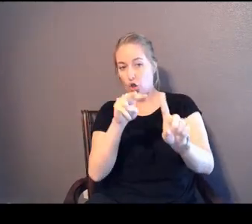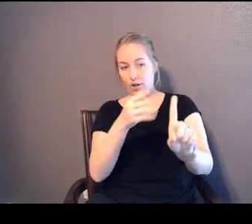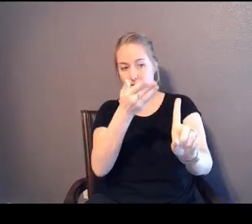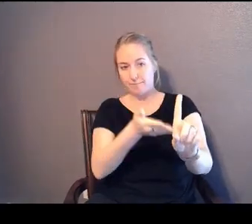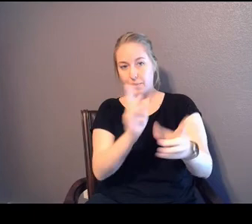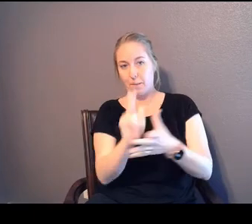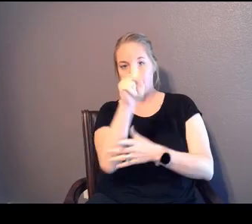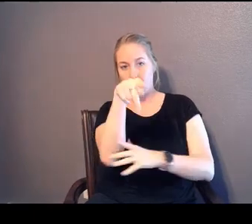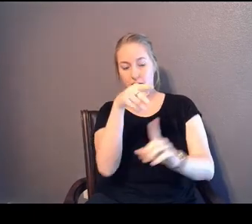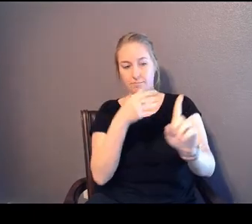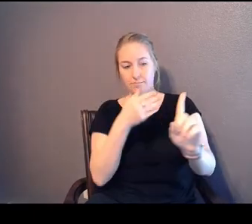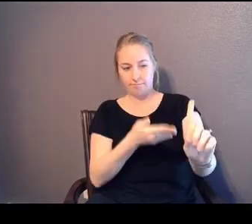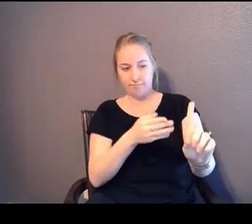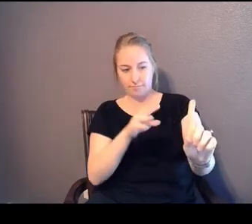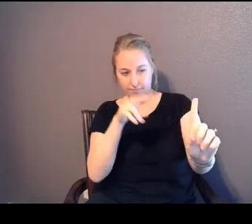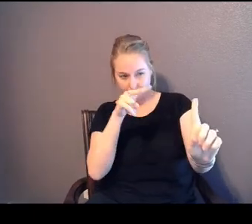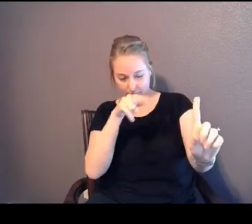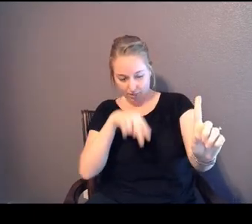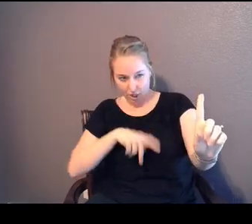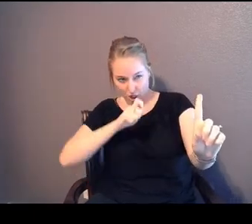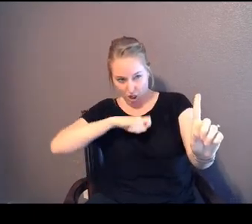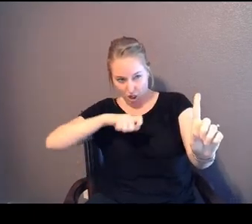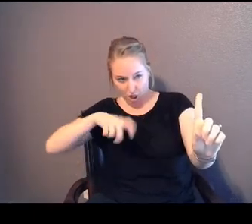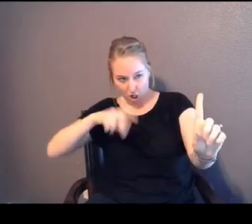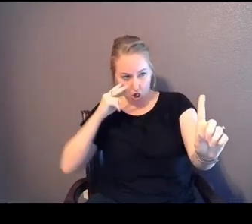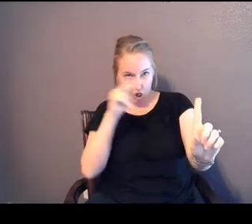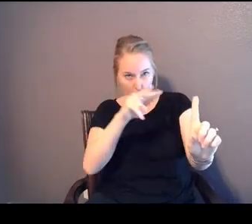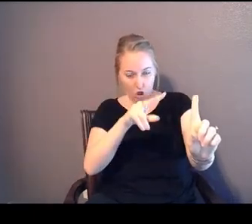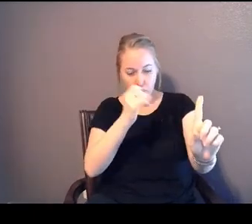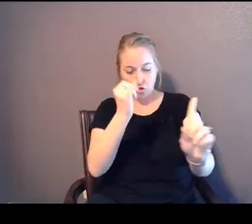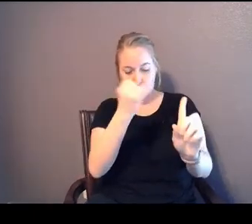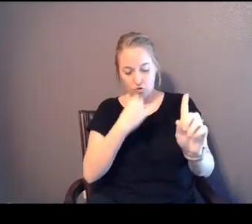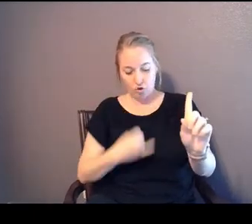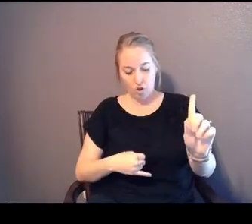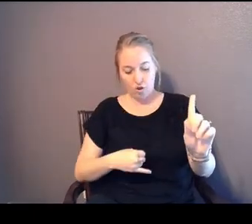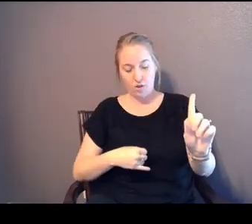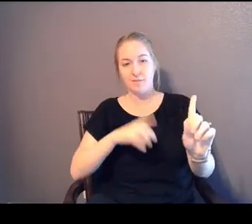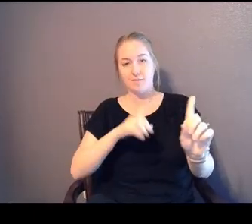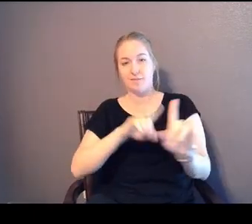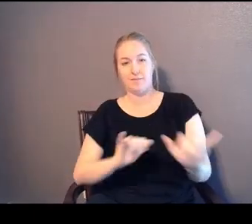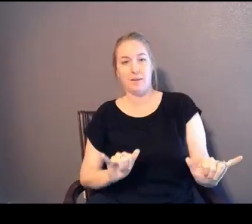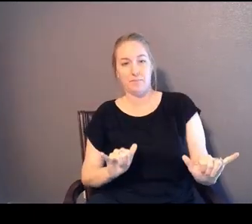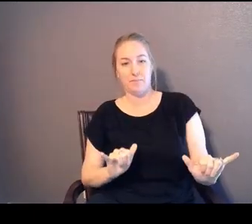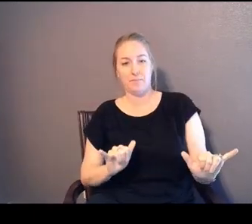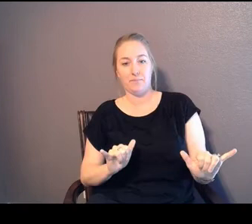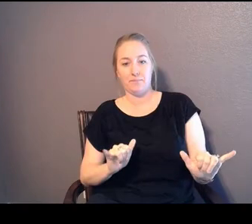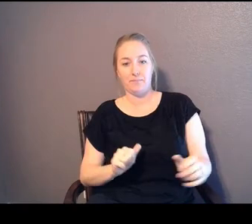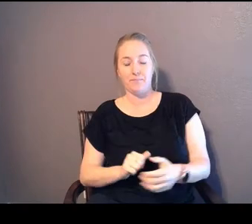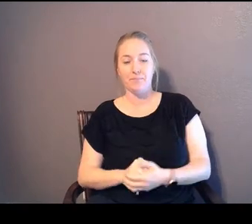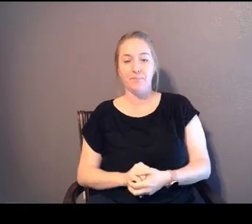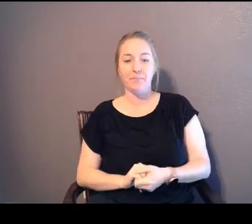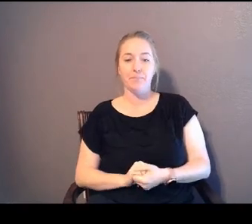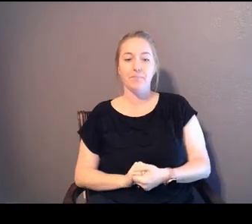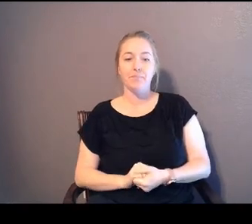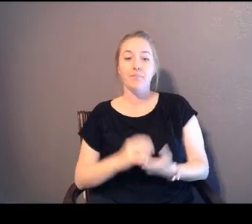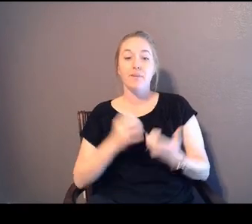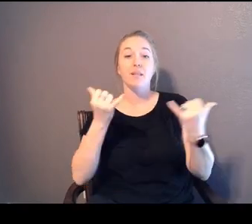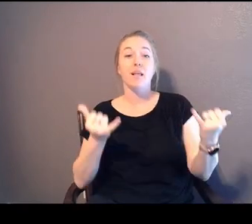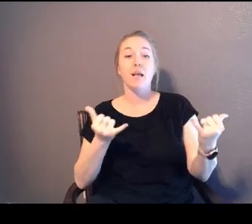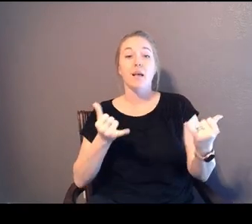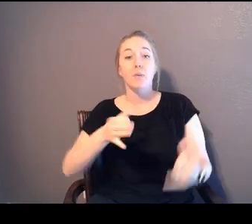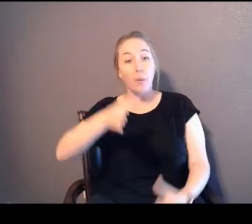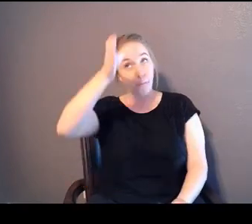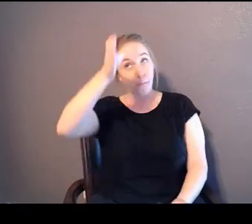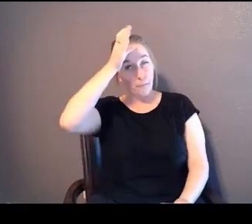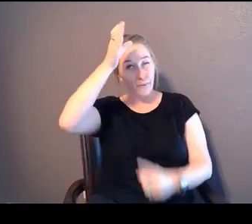other line. That's about all I can see of that, so I'll stop. Now my brain is going to really try and rush